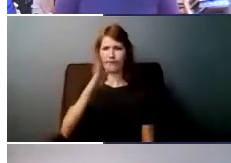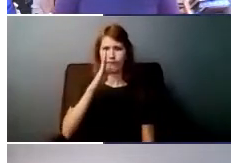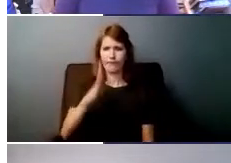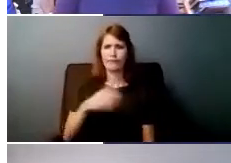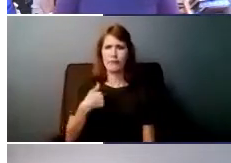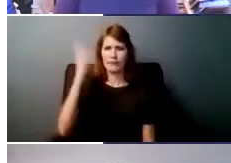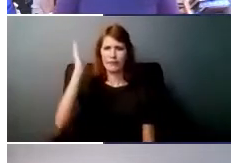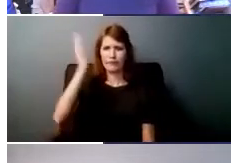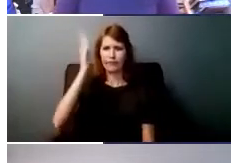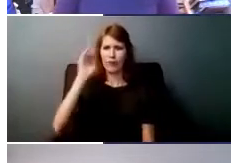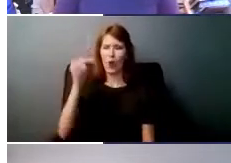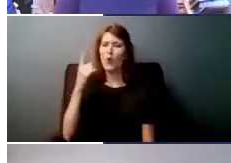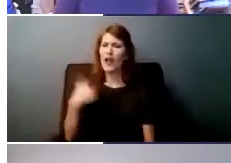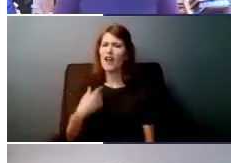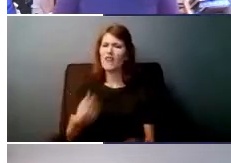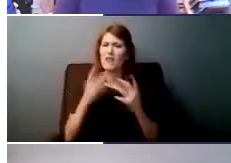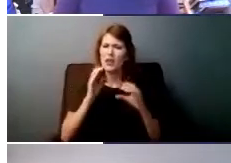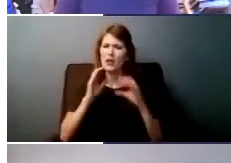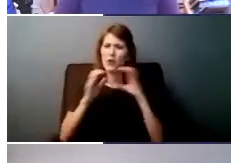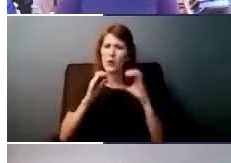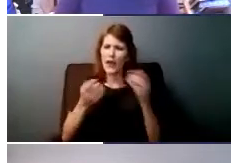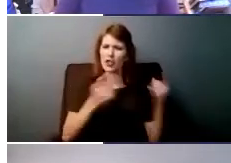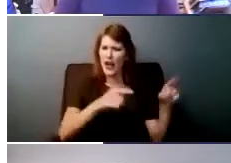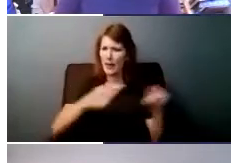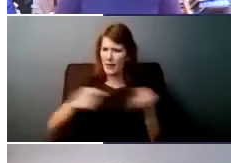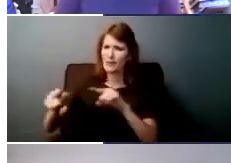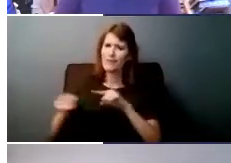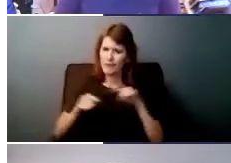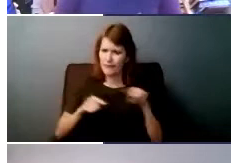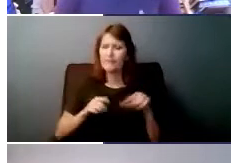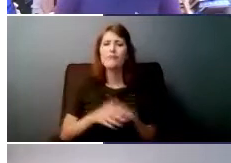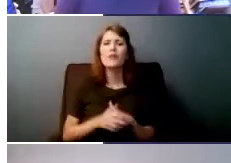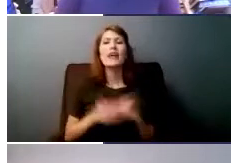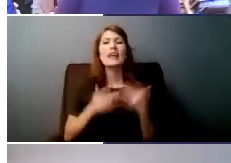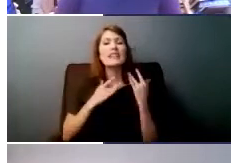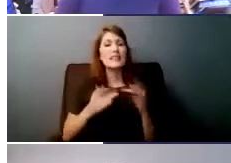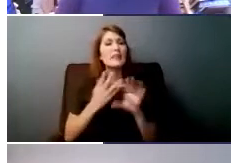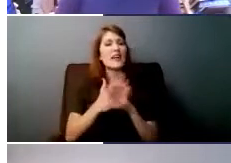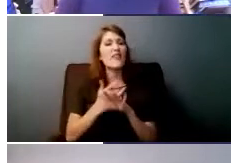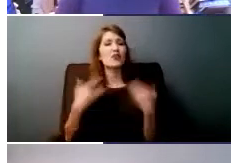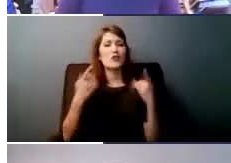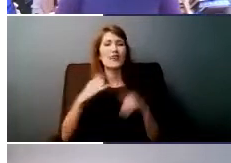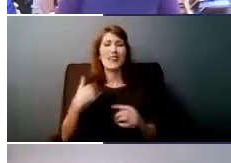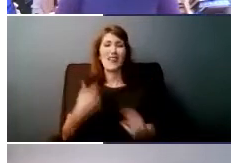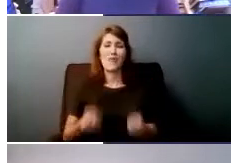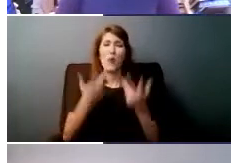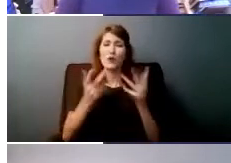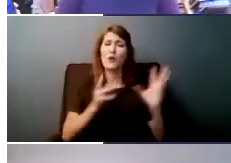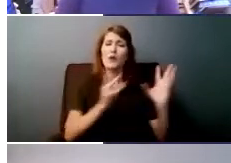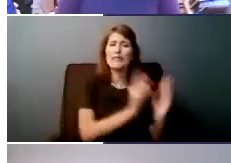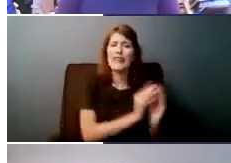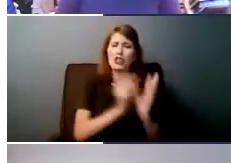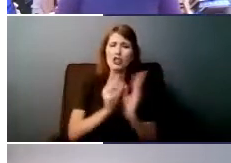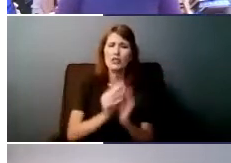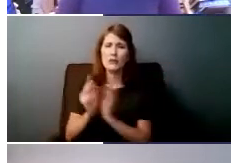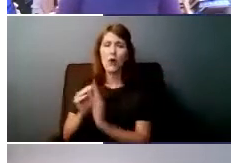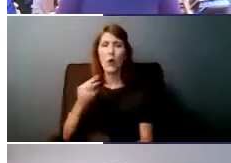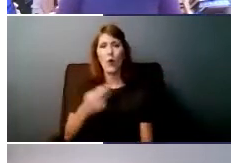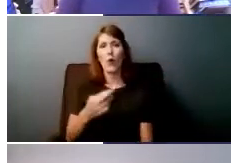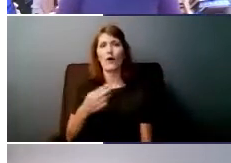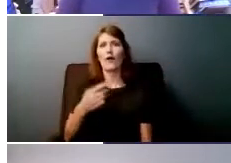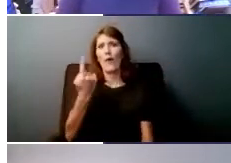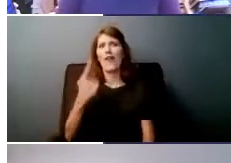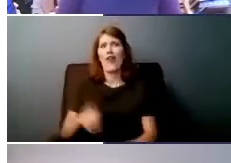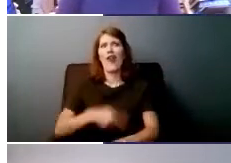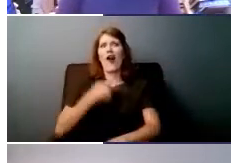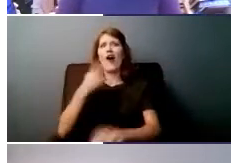it's multi-directional communication. Generally, virtual events have multiple sessions or a very, very long session. So that's usually